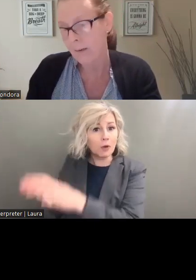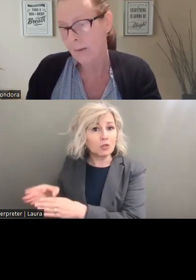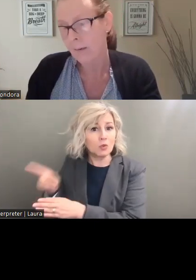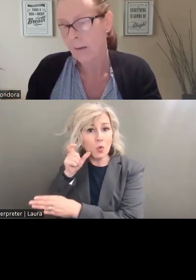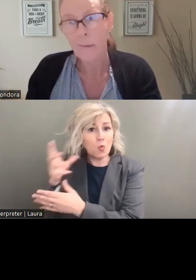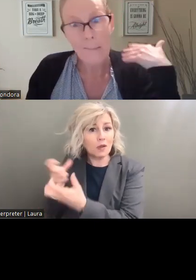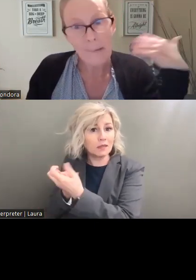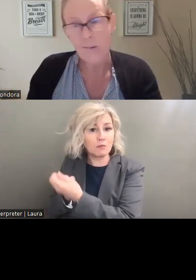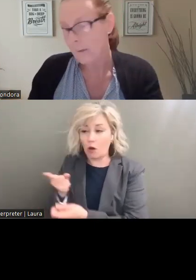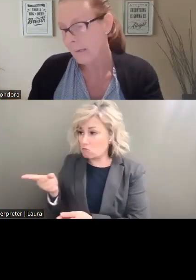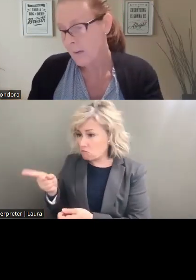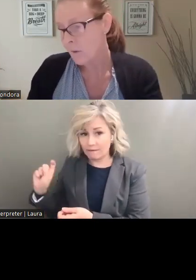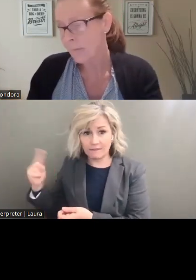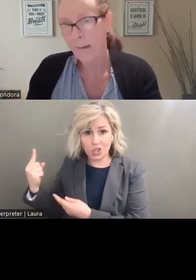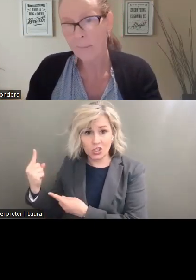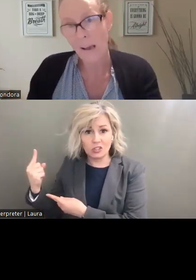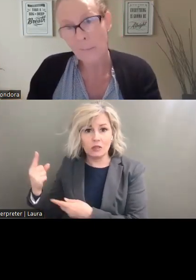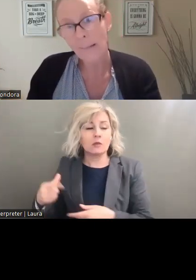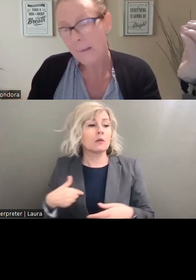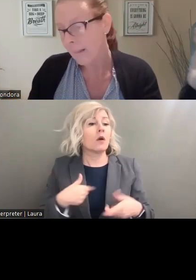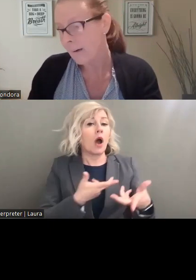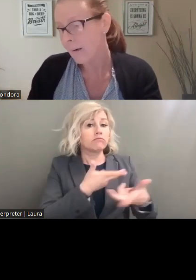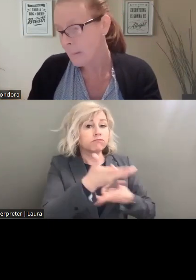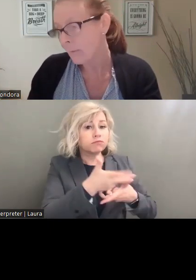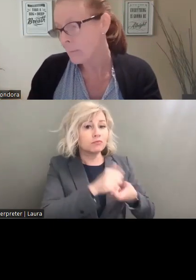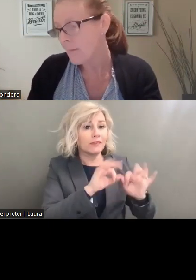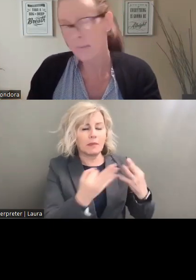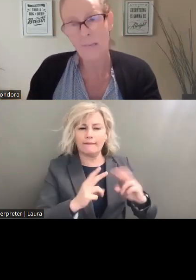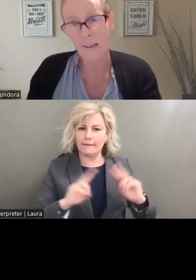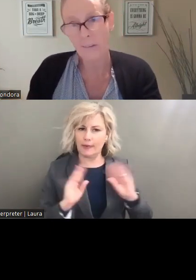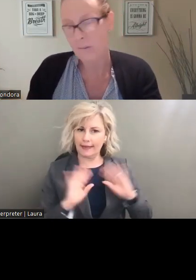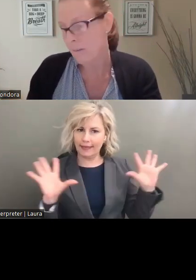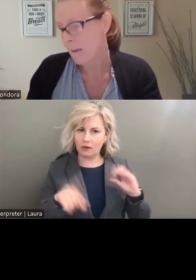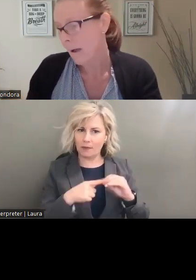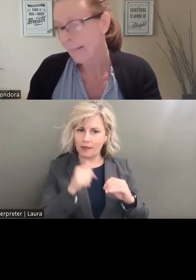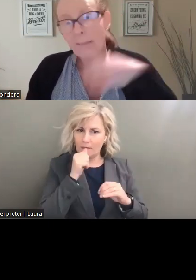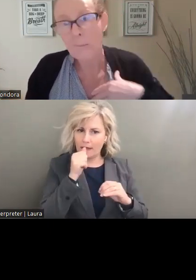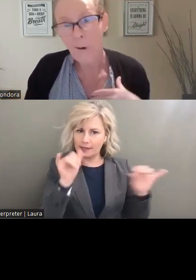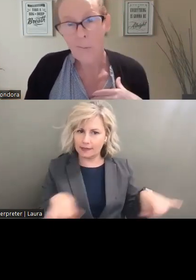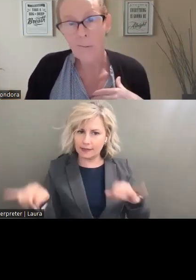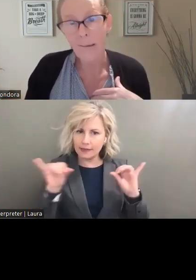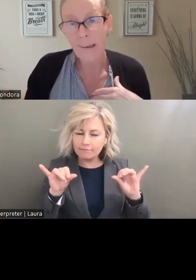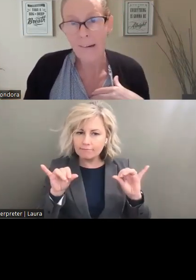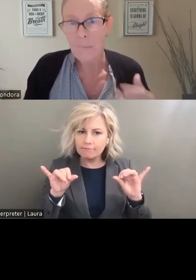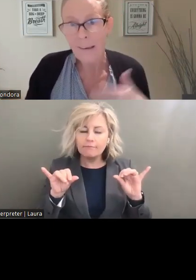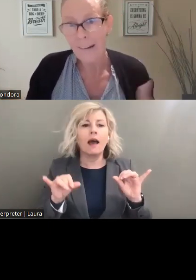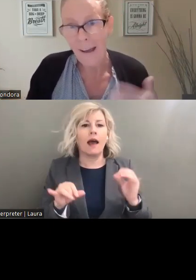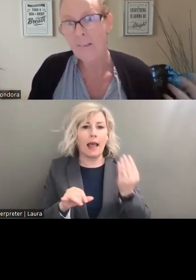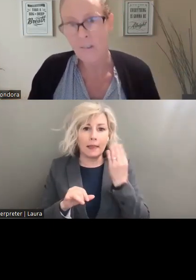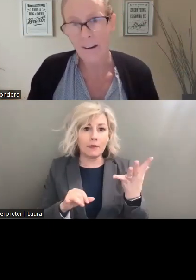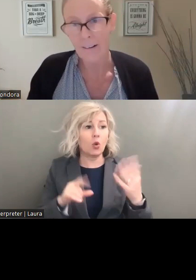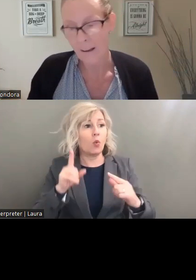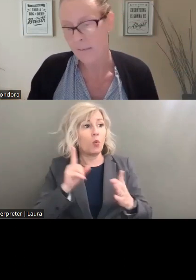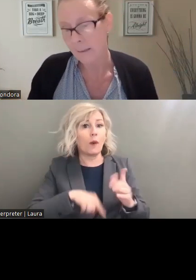support. When I'm initially engaging with families, I'm really clear about the privacy standards. I let them know what we can and we